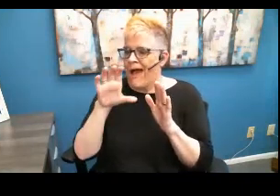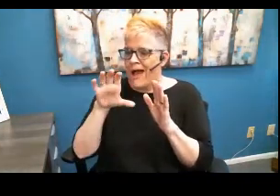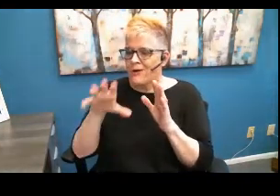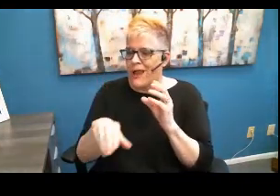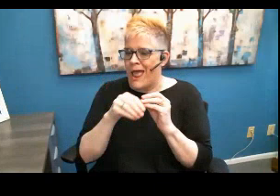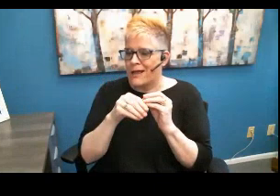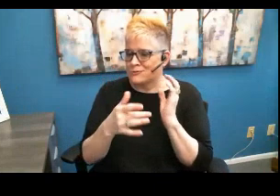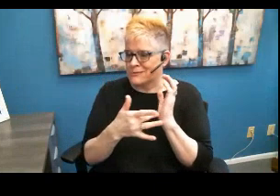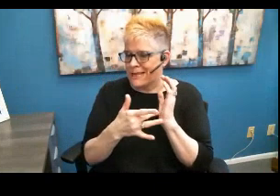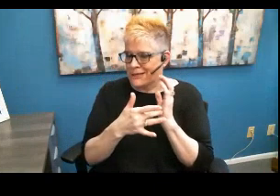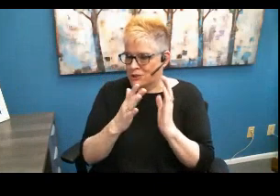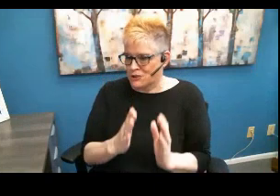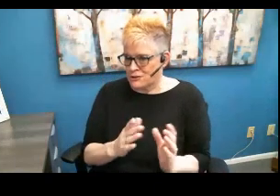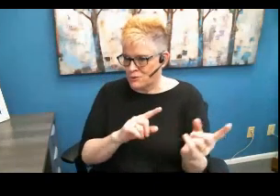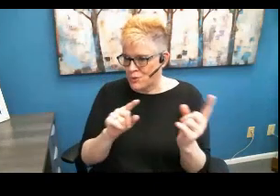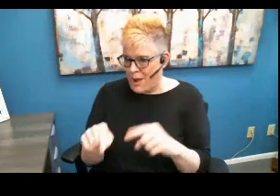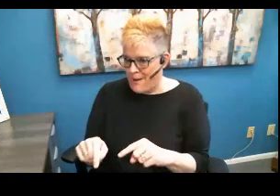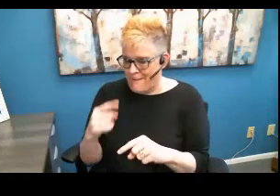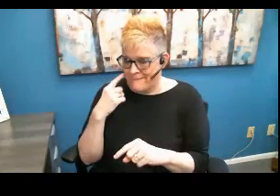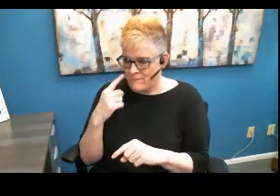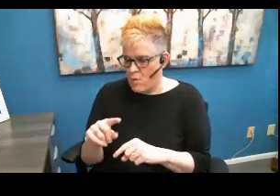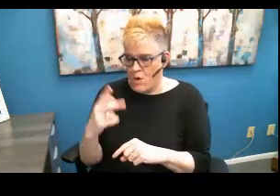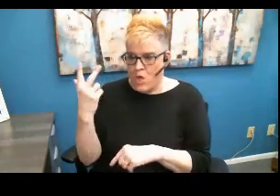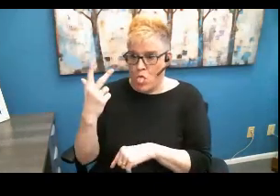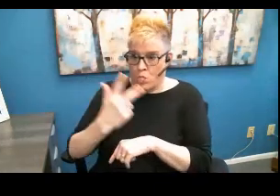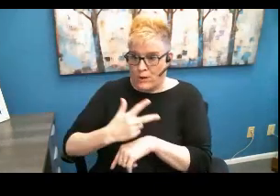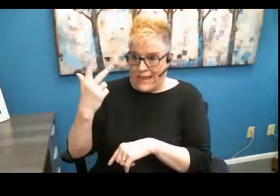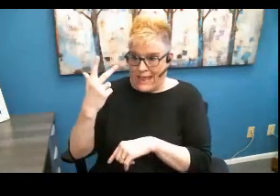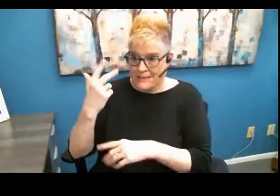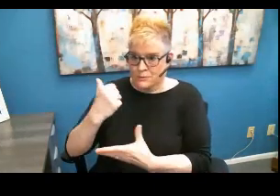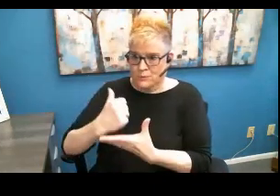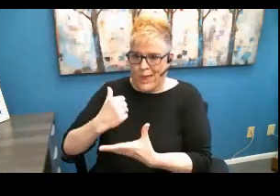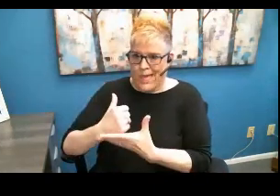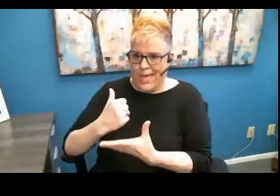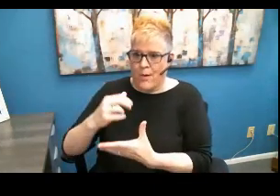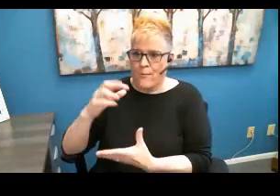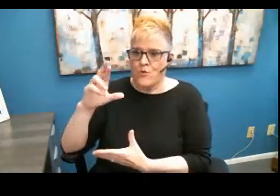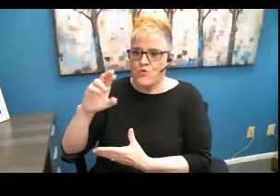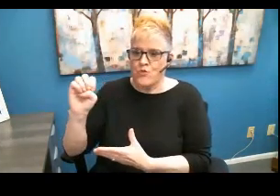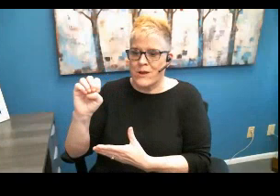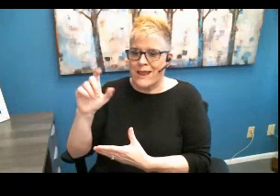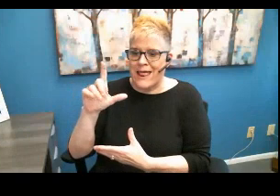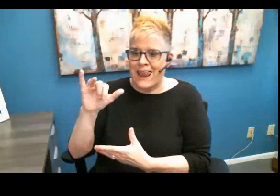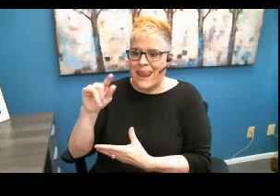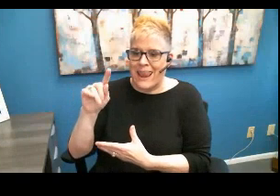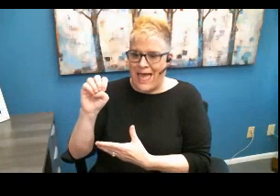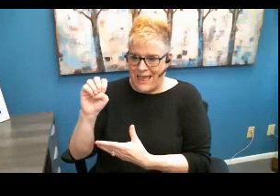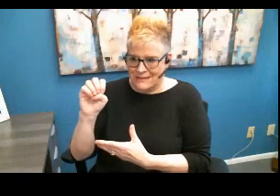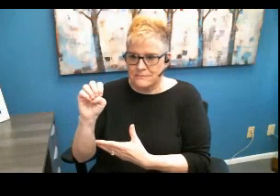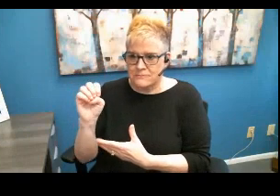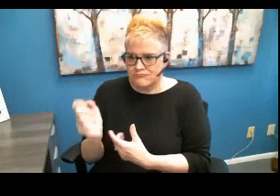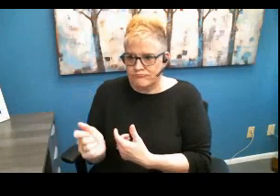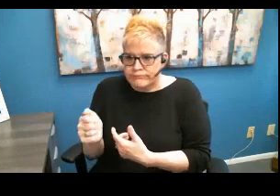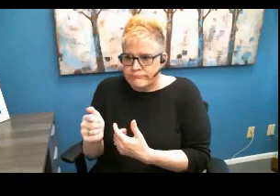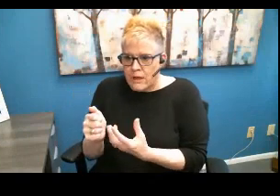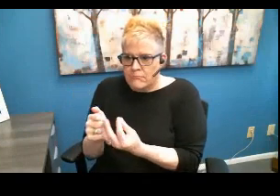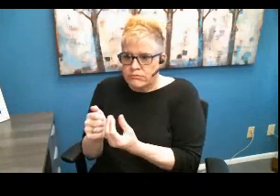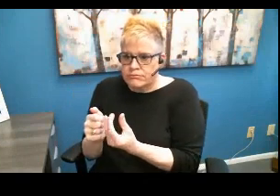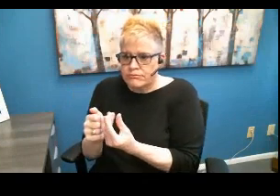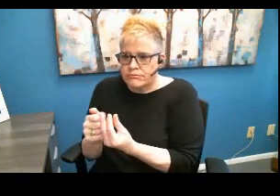technicians to come in for 3 days to help with our relight process, and we anticipate needing them from here to